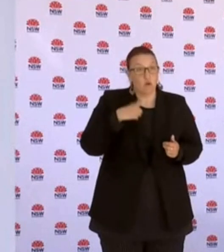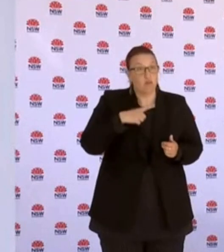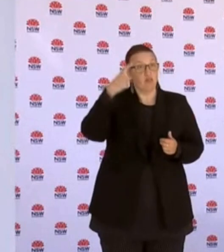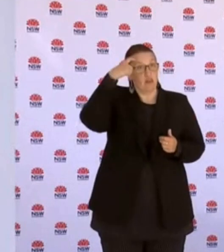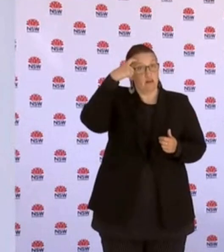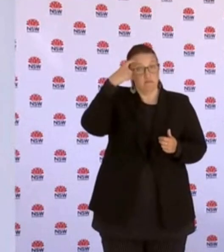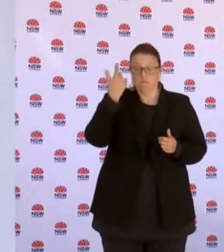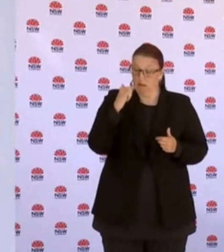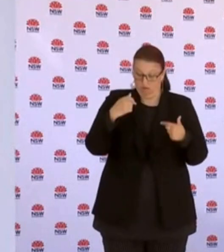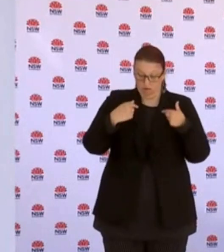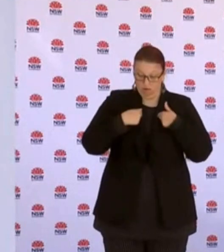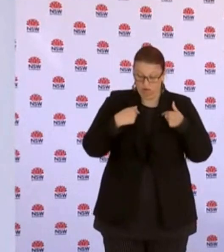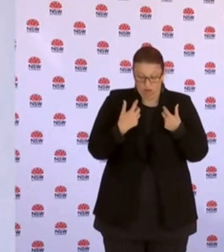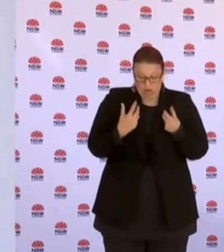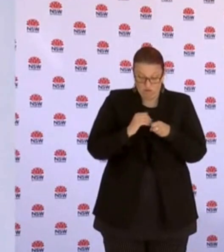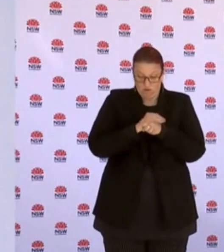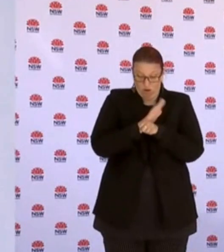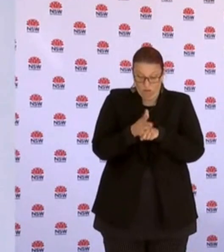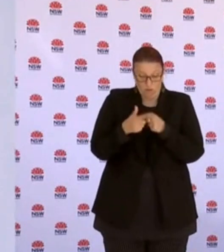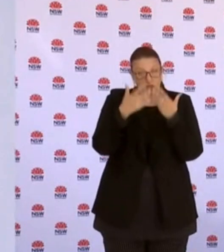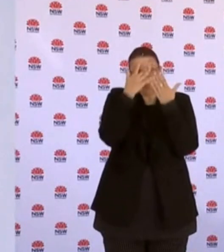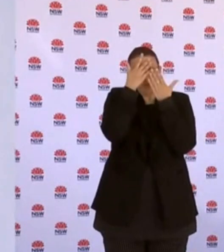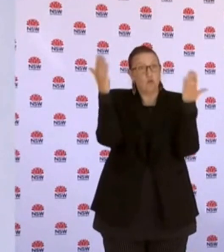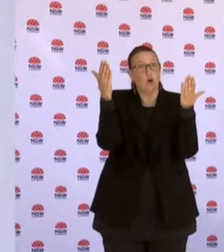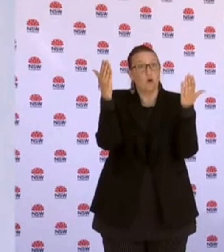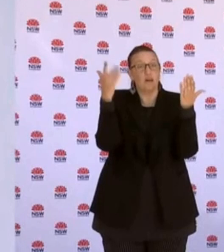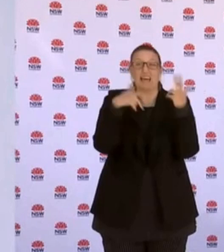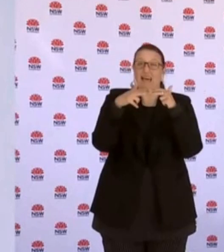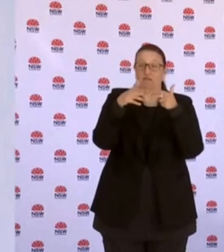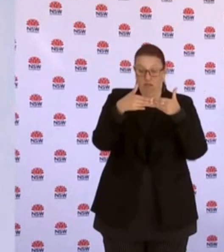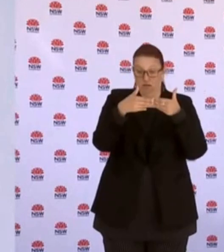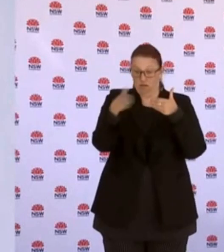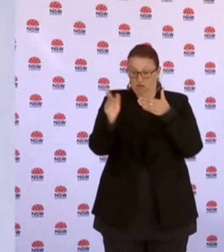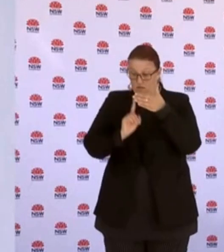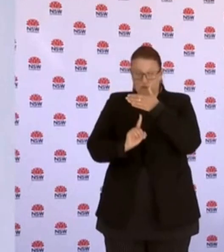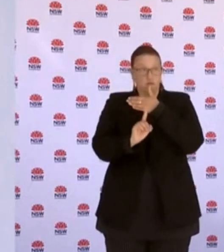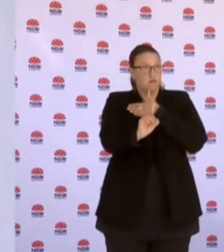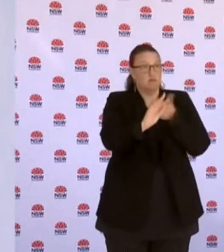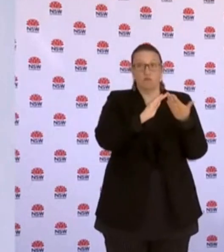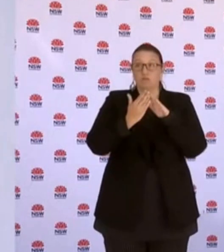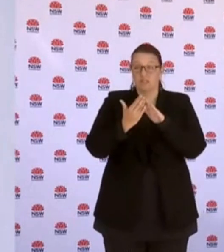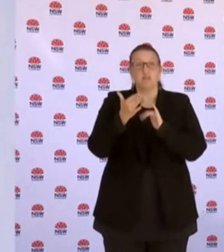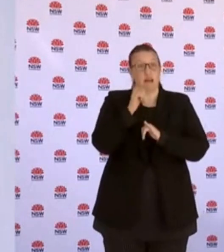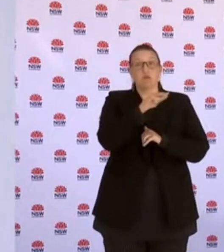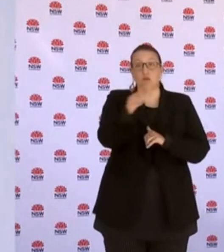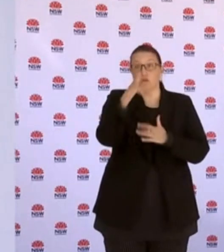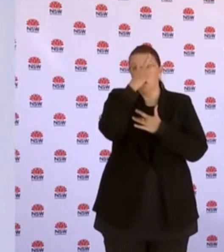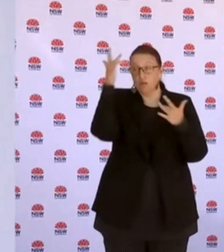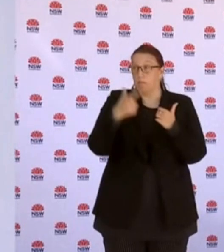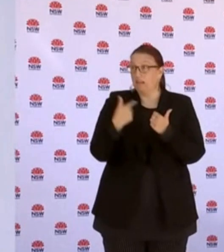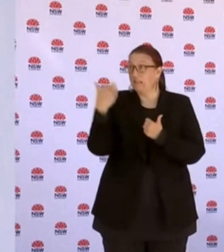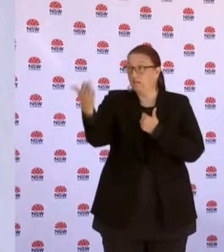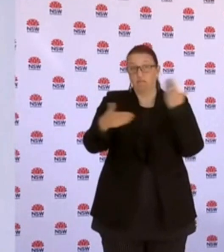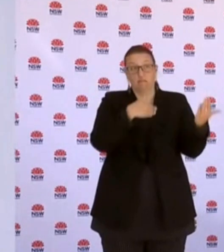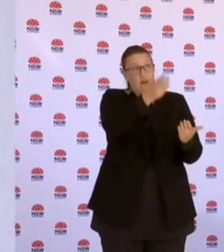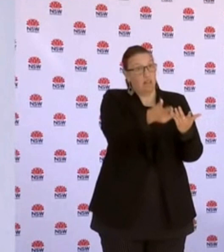be underestimated. And so I clearly am asking and urging the community as well as business to play their part in